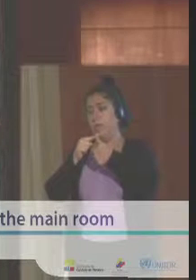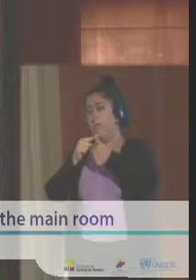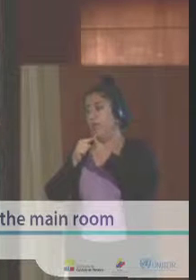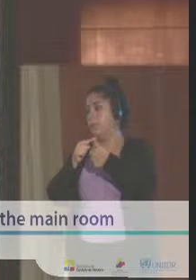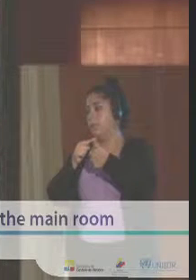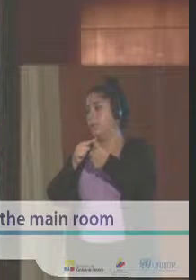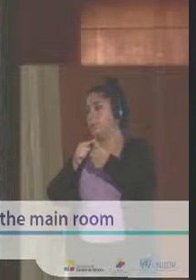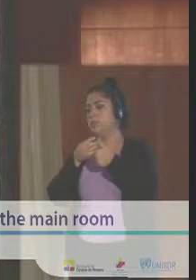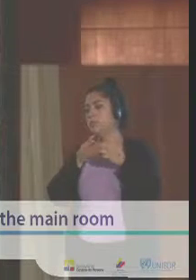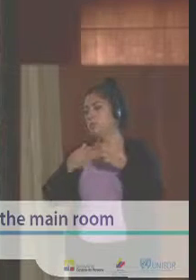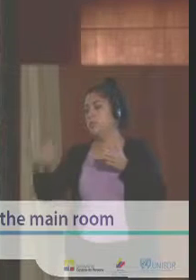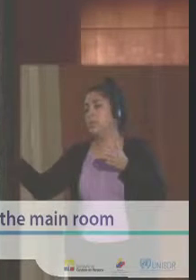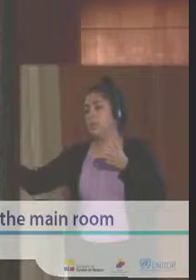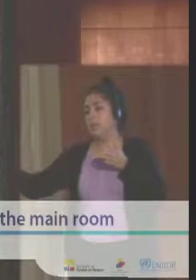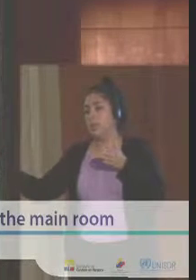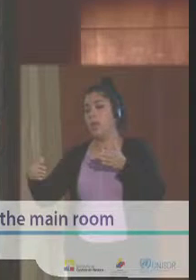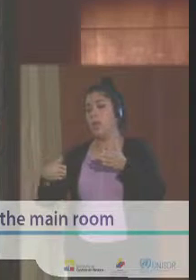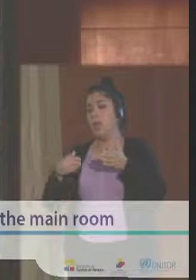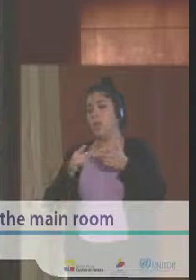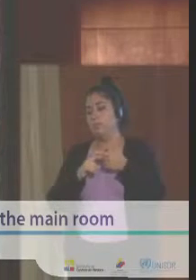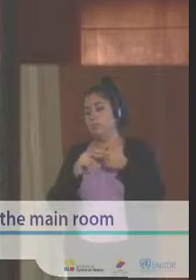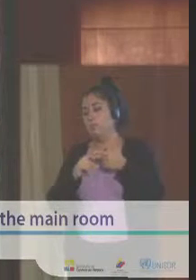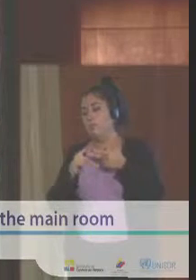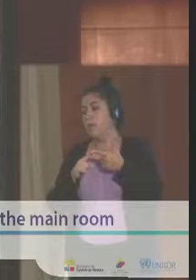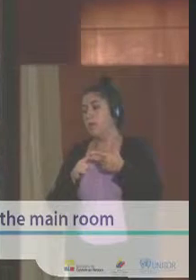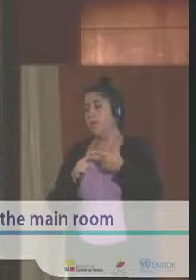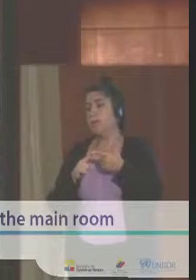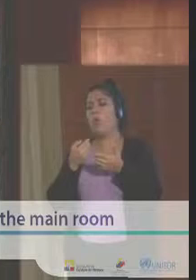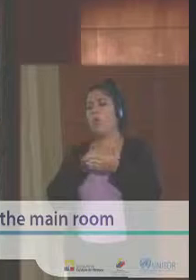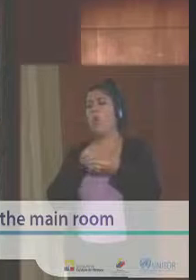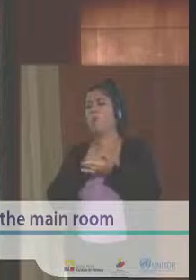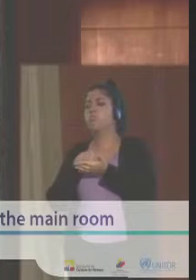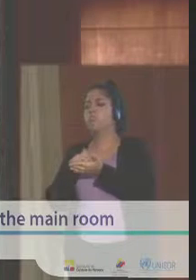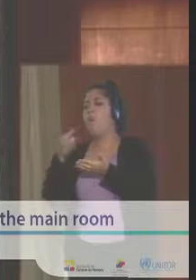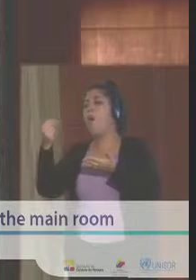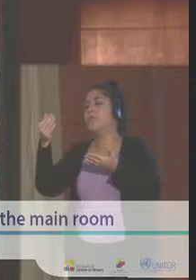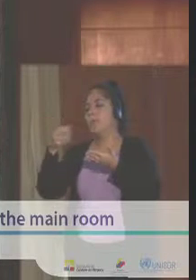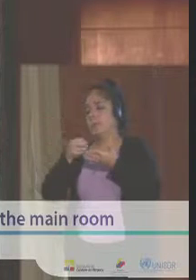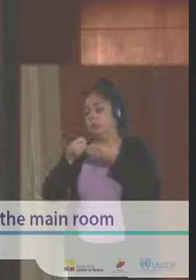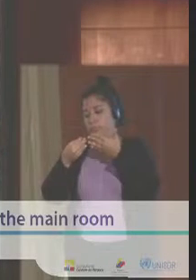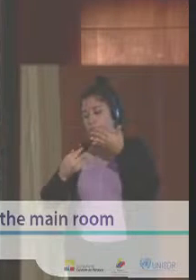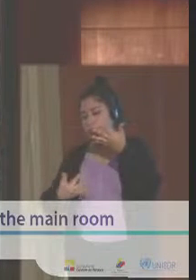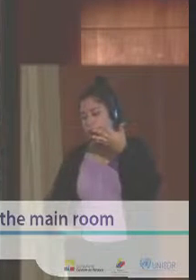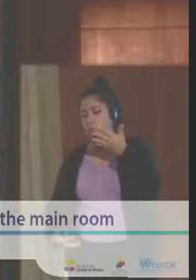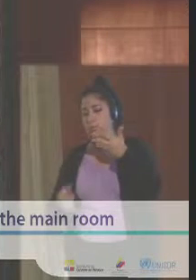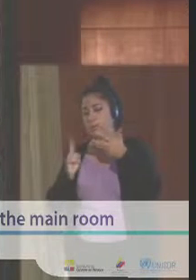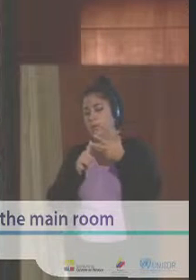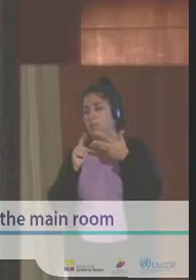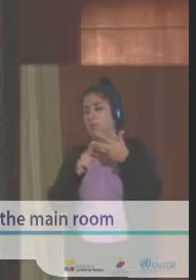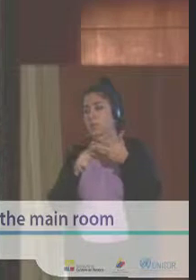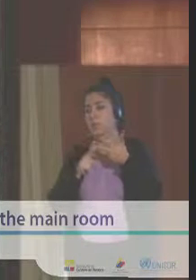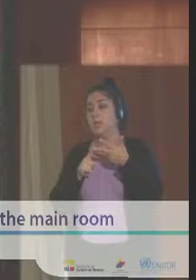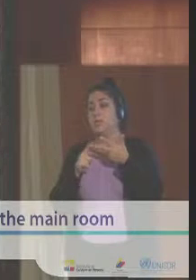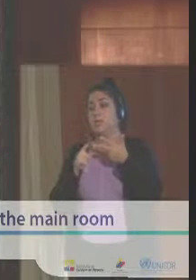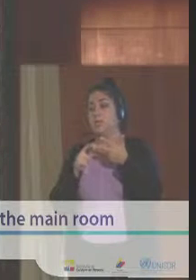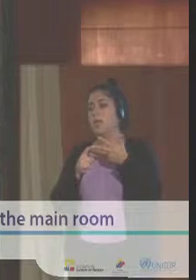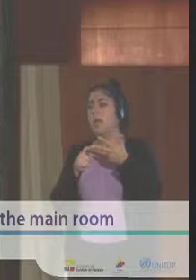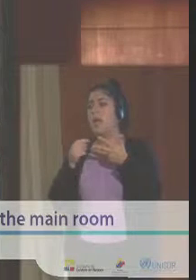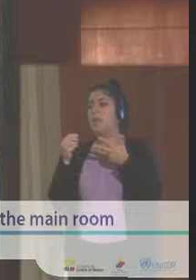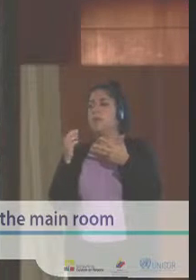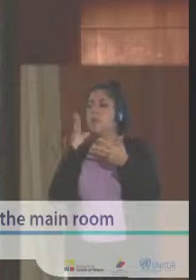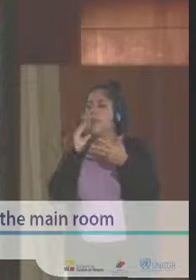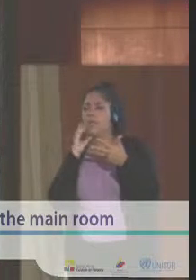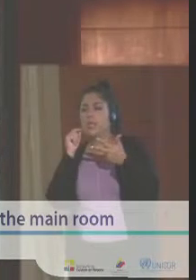to do. We defined costs, we did the cost-to-benefit analysis, and then we developed